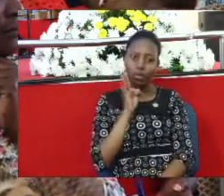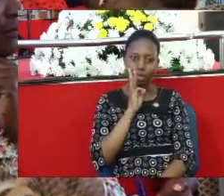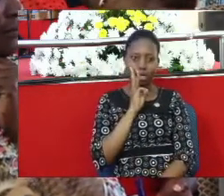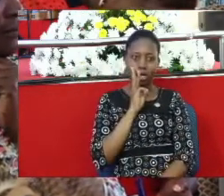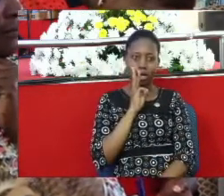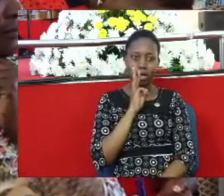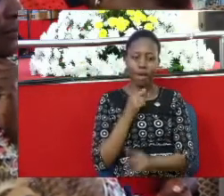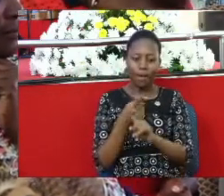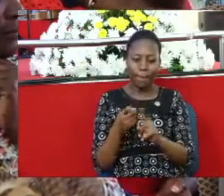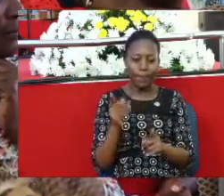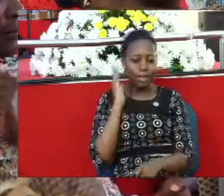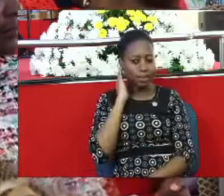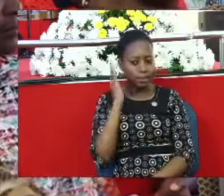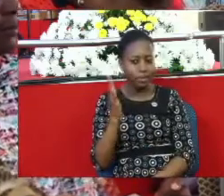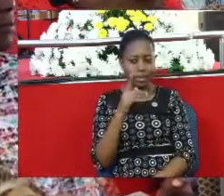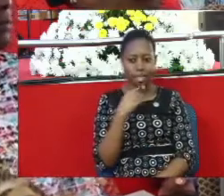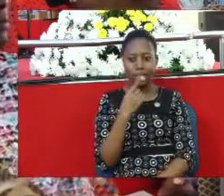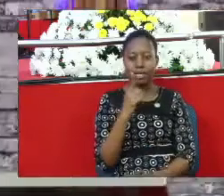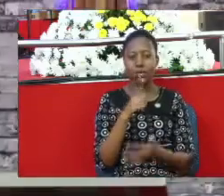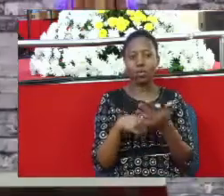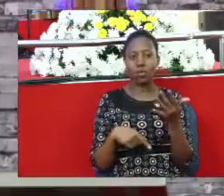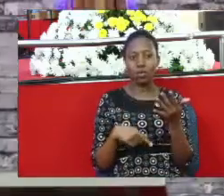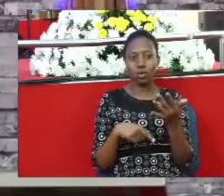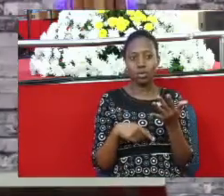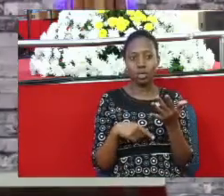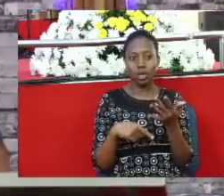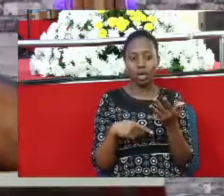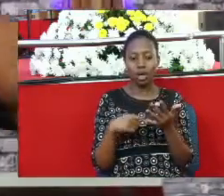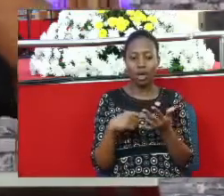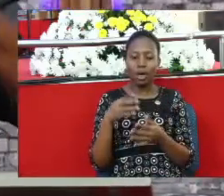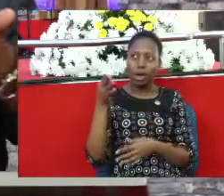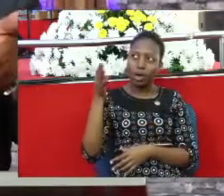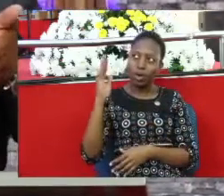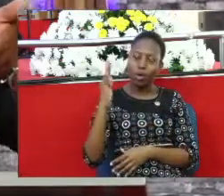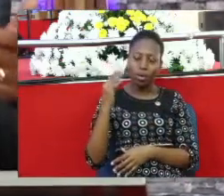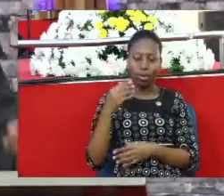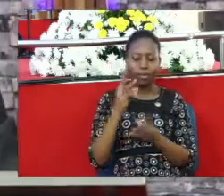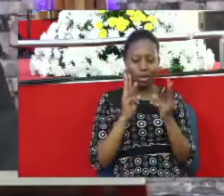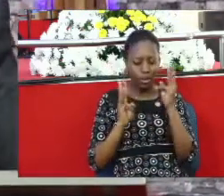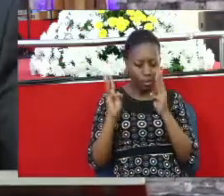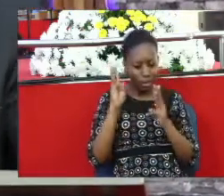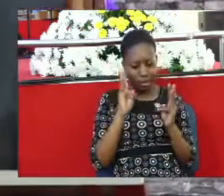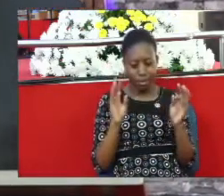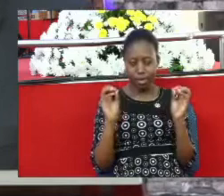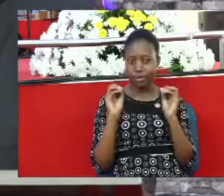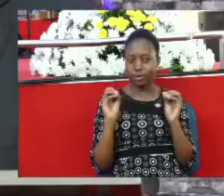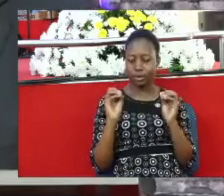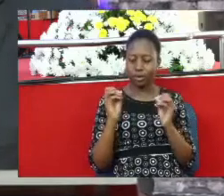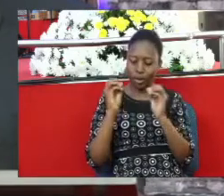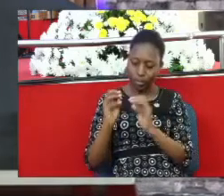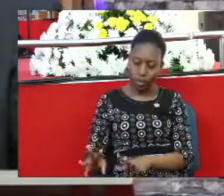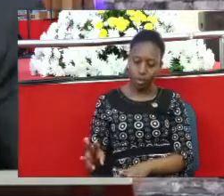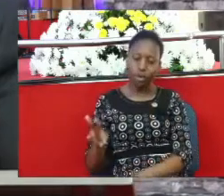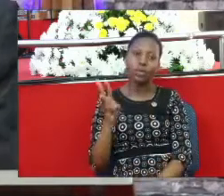going to go beyond my thinking, my trials, my worries, and I'm going to throw the net on your right side. Blessed be the name